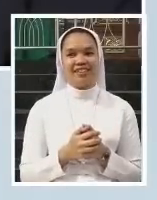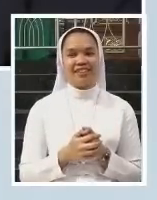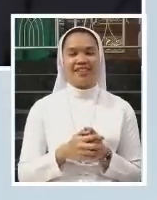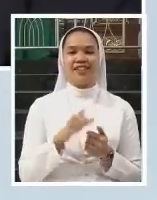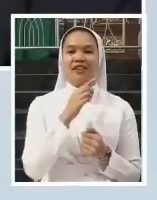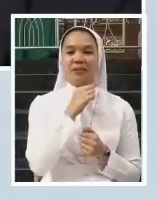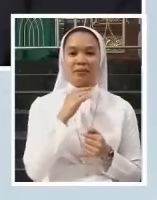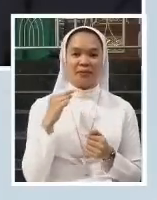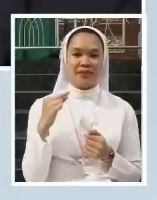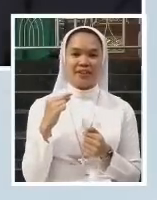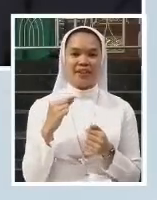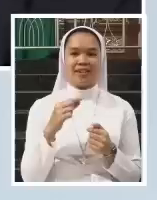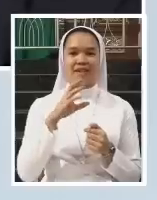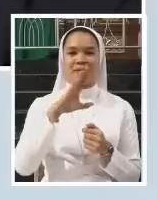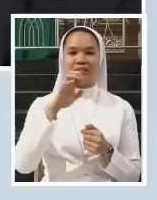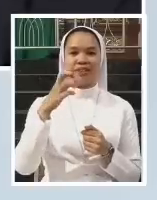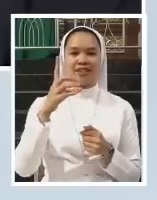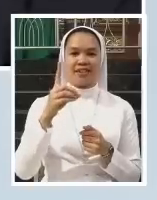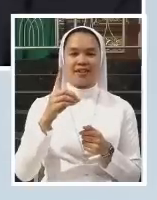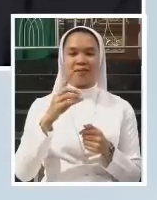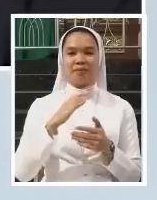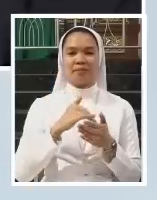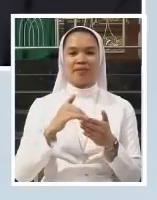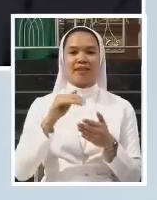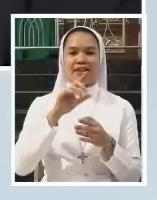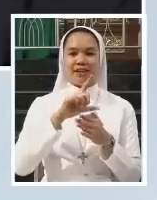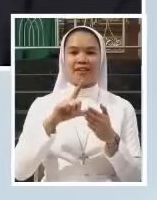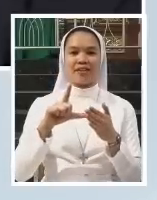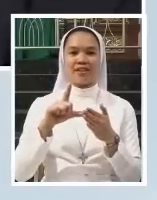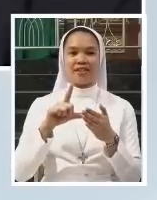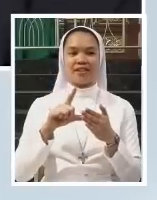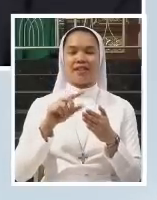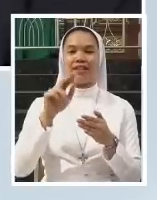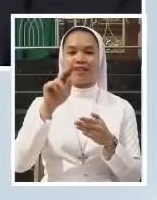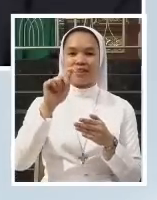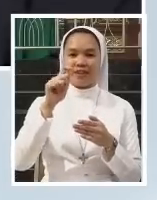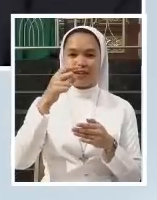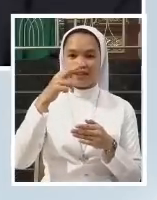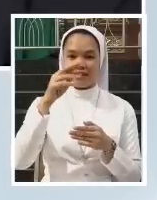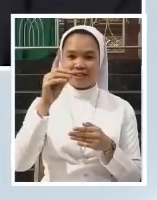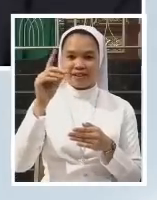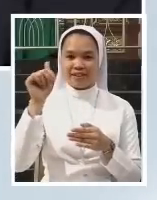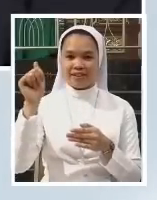Father Herbert Machado, Pastor Our Lady of Lourdes Parish, Tandaay, Nabua.